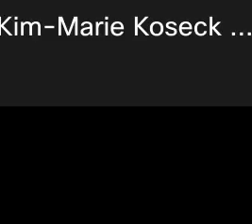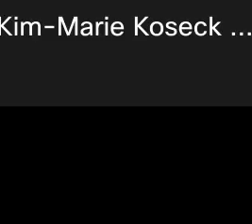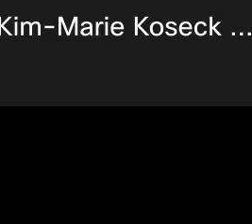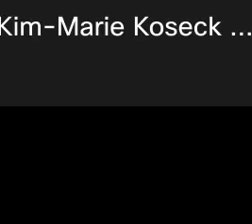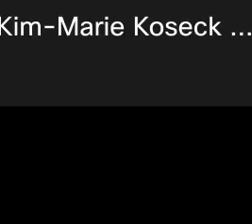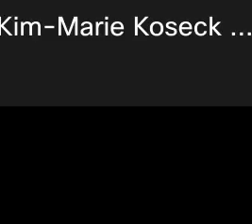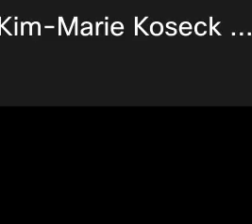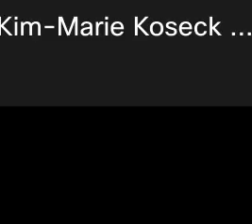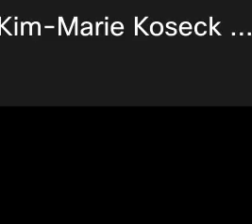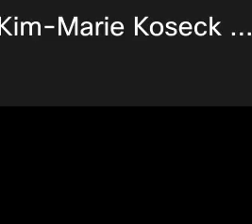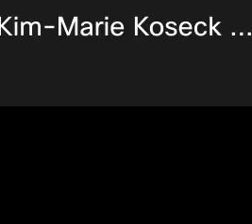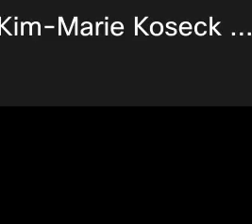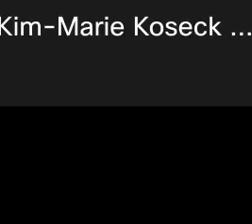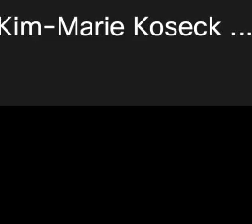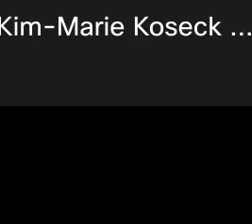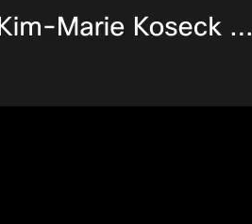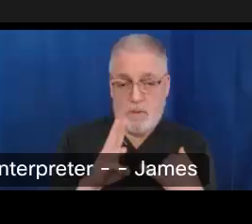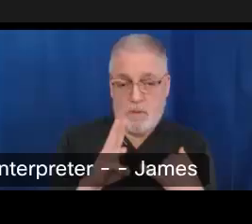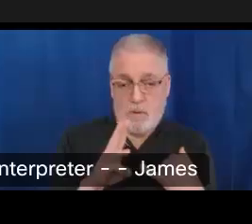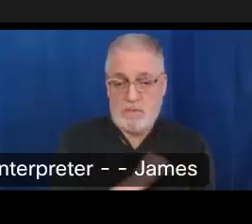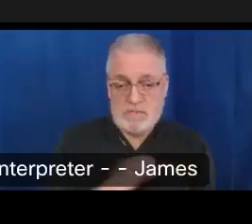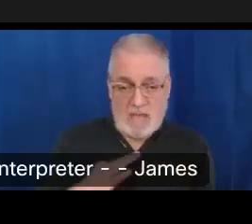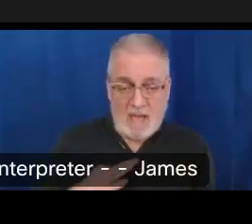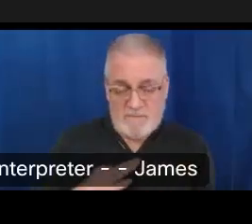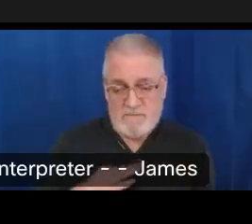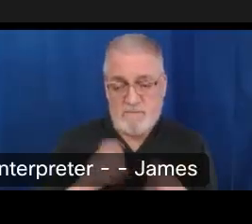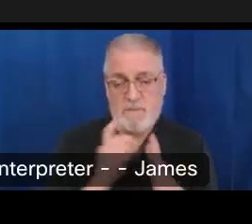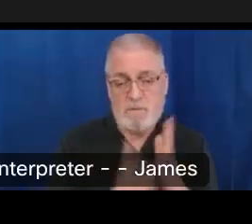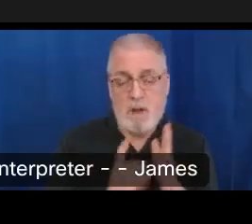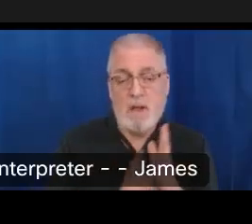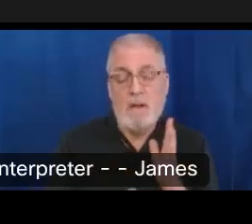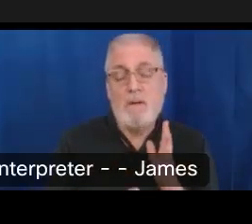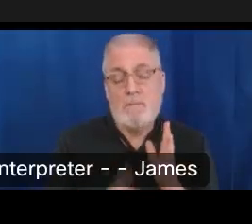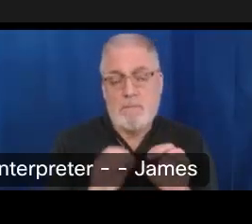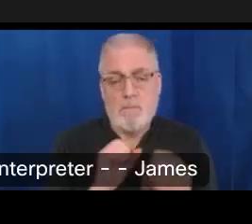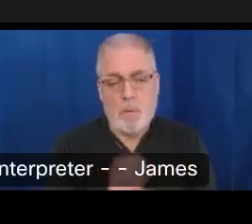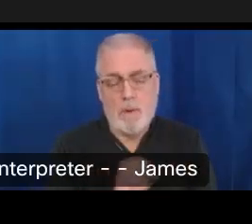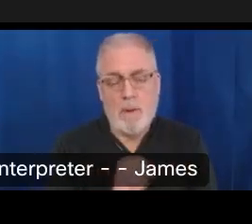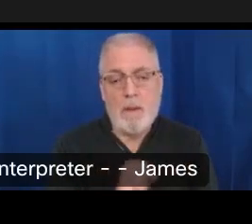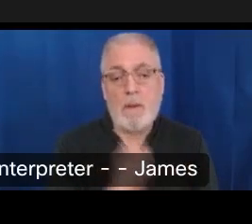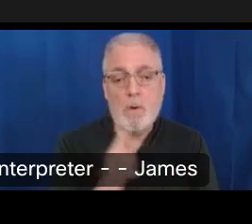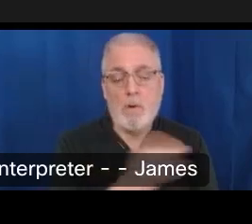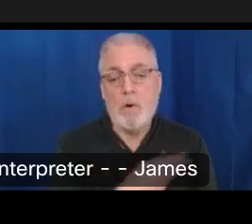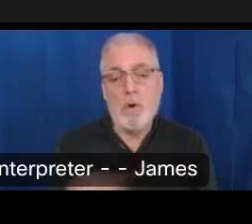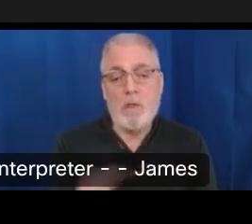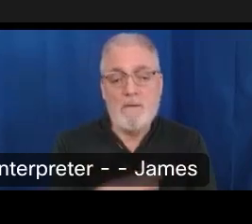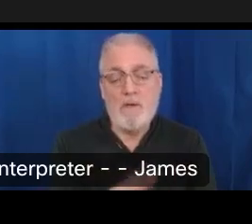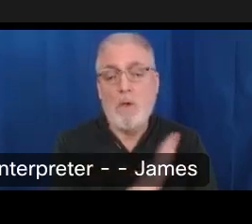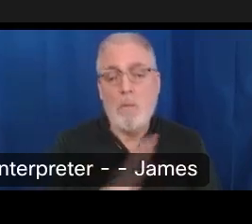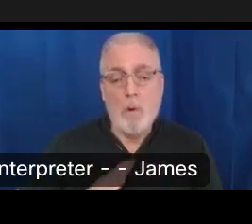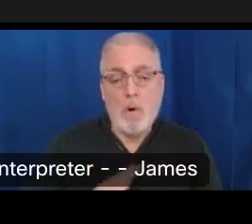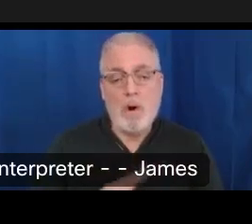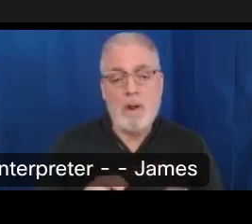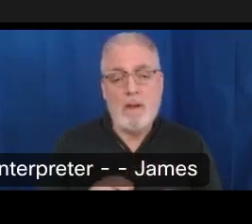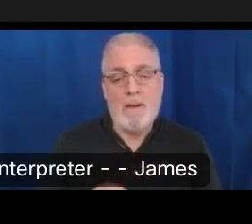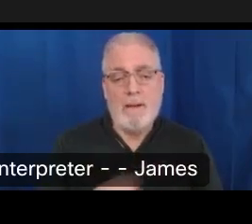who are drafting them, but they are going to go to the full board council for review, edits, questions. We're just